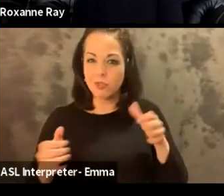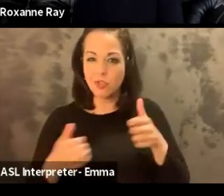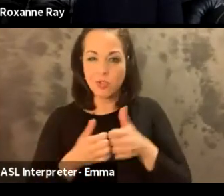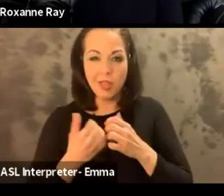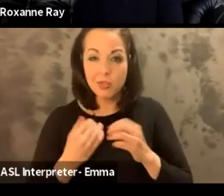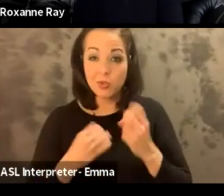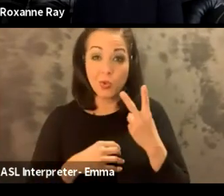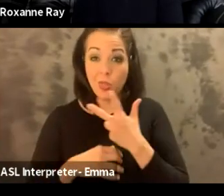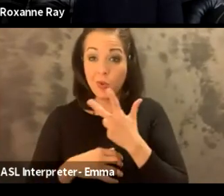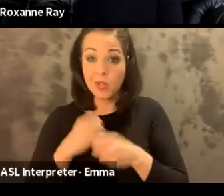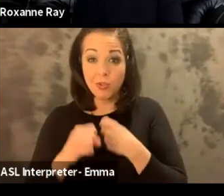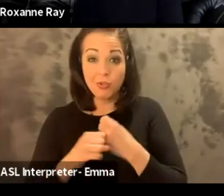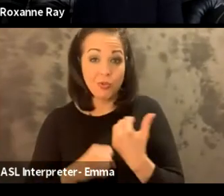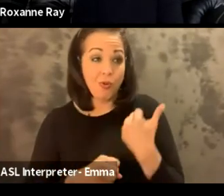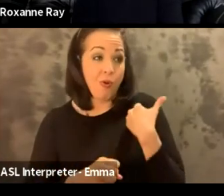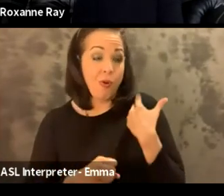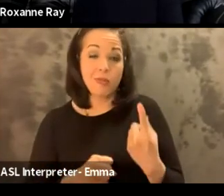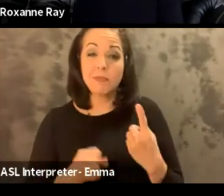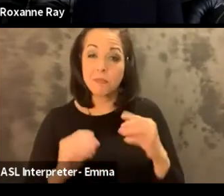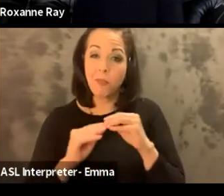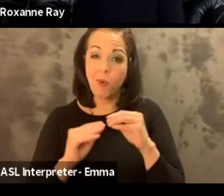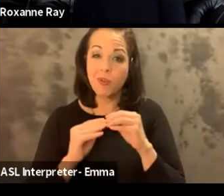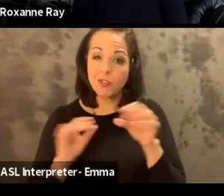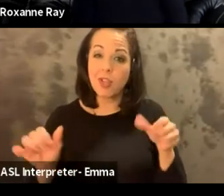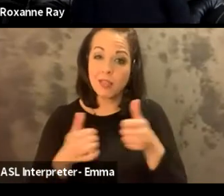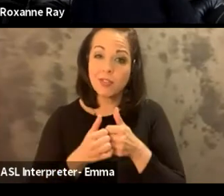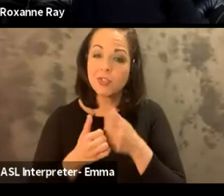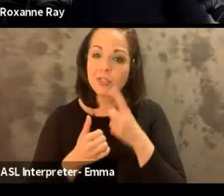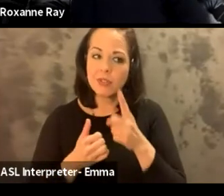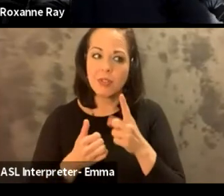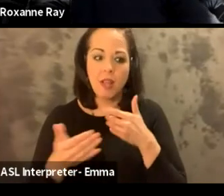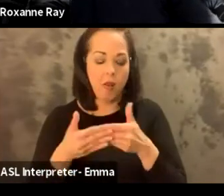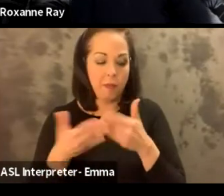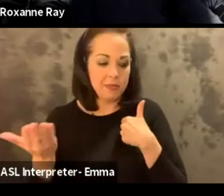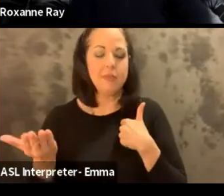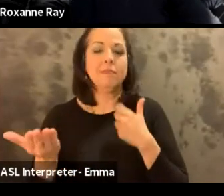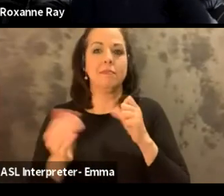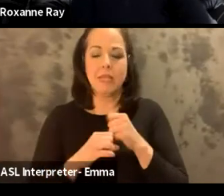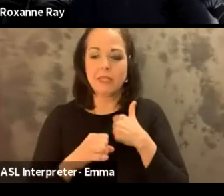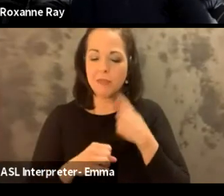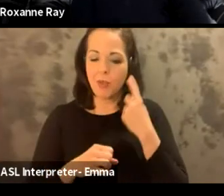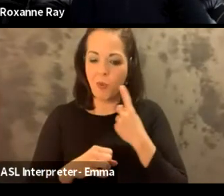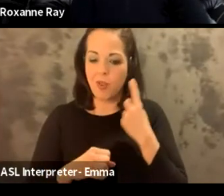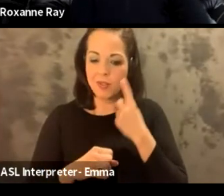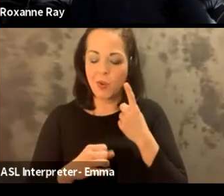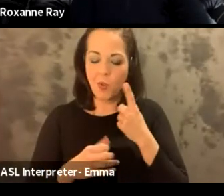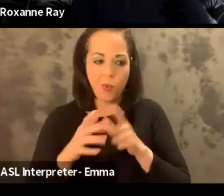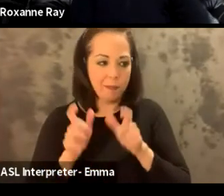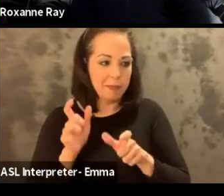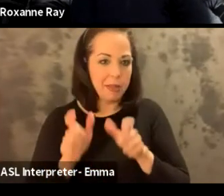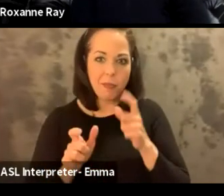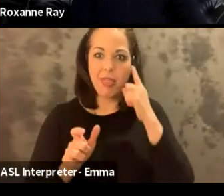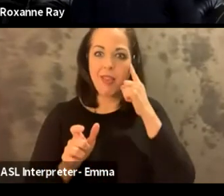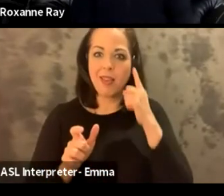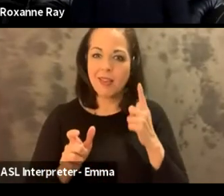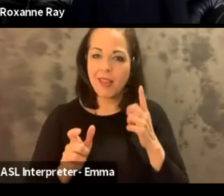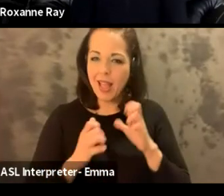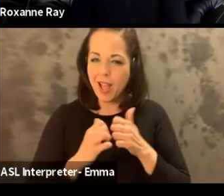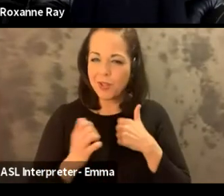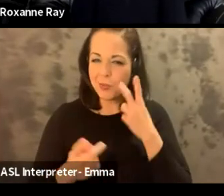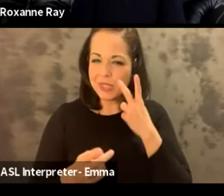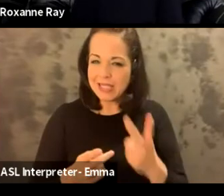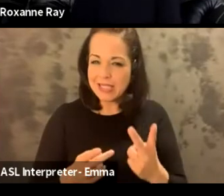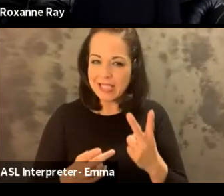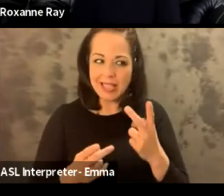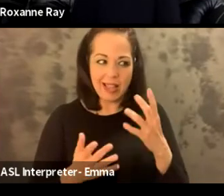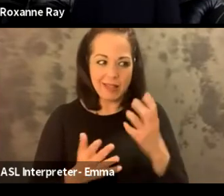2 or 3 years ago. So, you know, it makes me wonder what folks think about, like, how do we seize this